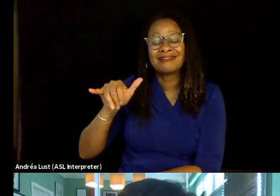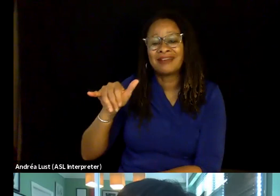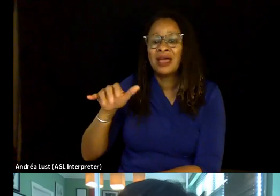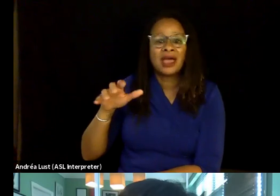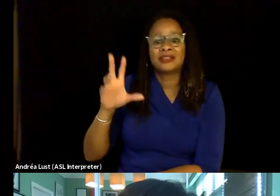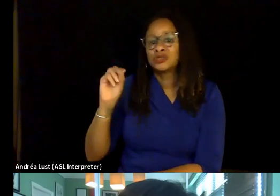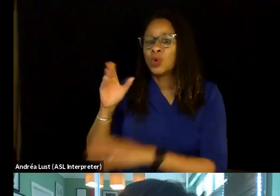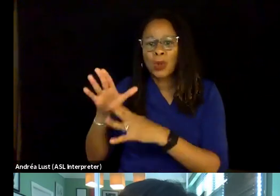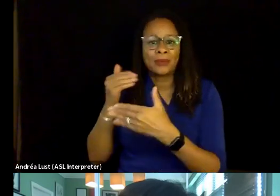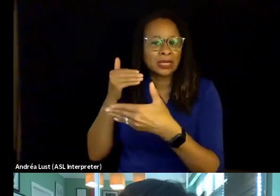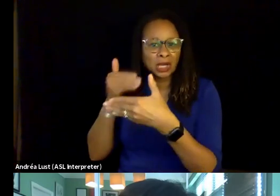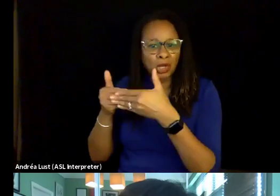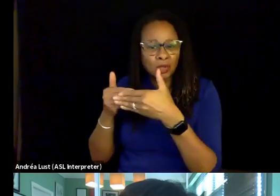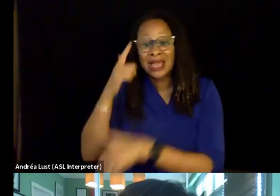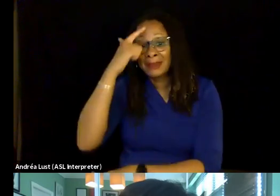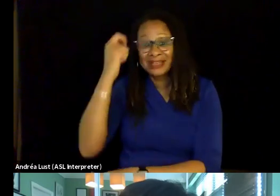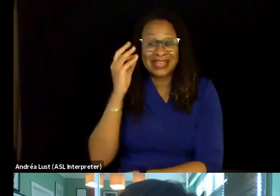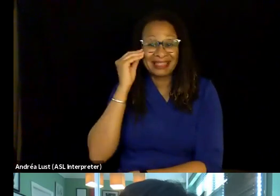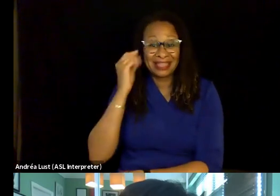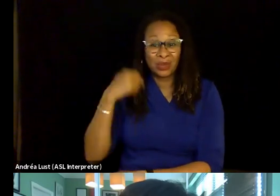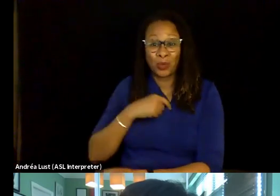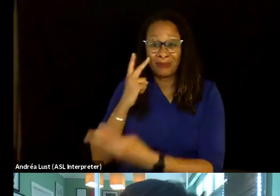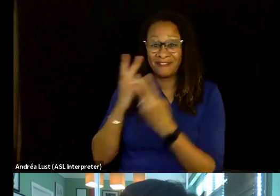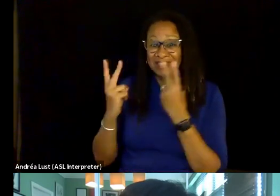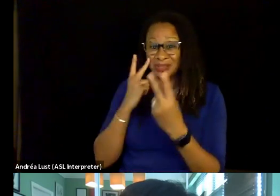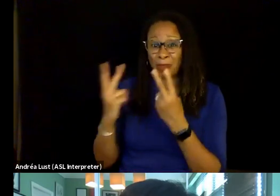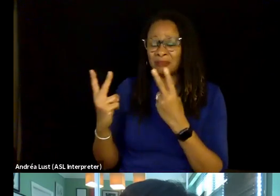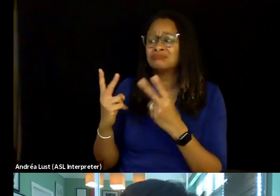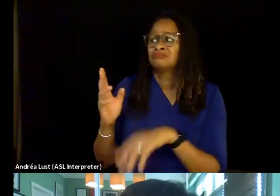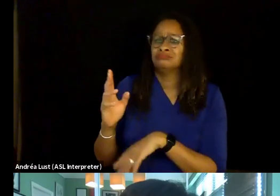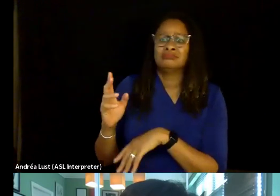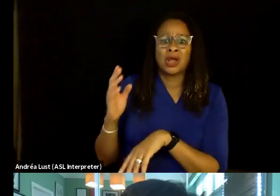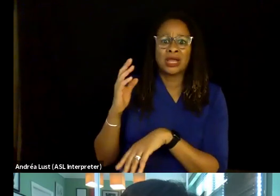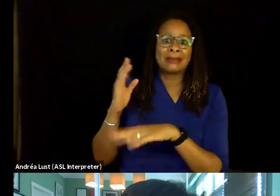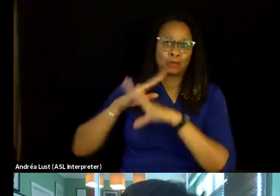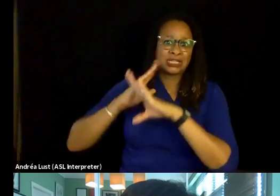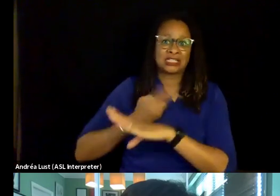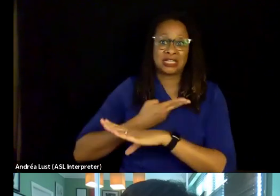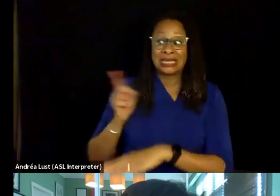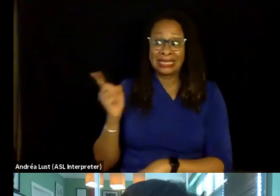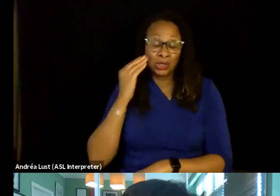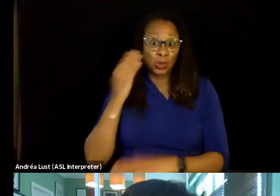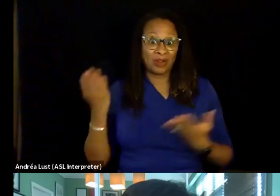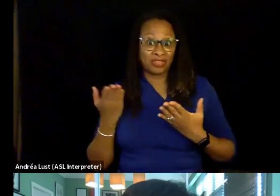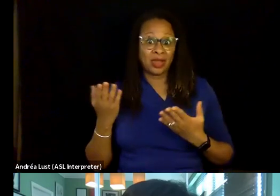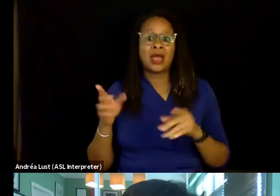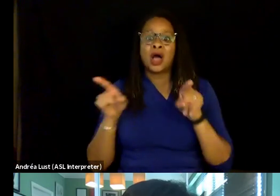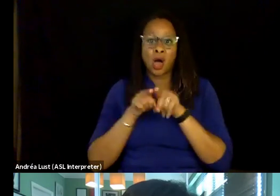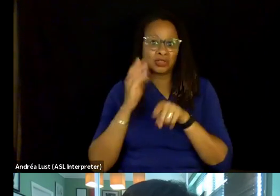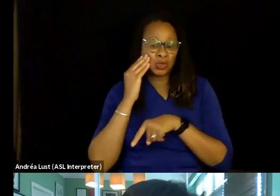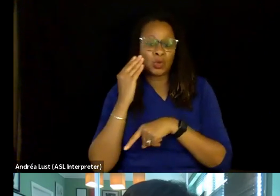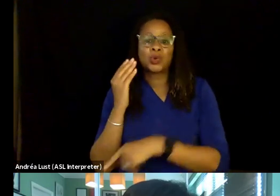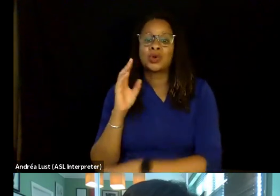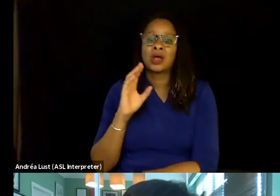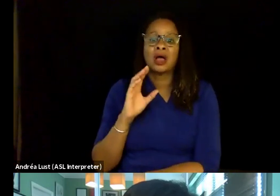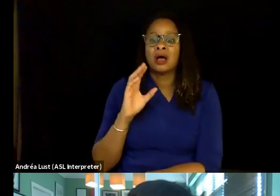close. So I think because we were visible, really protected us. He knew we were around and he knew we were also filming Bato. We were also filming